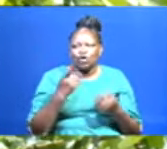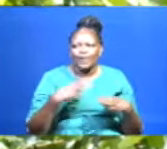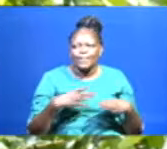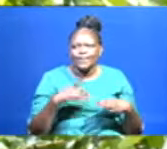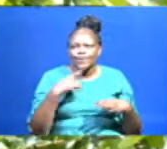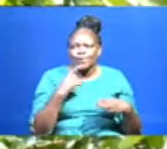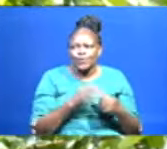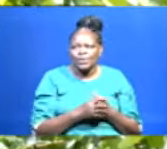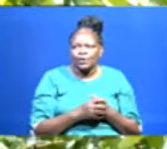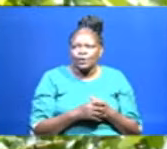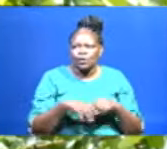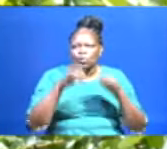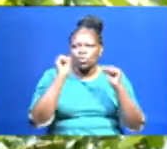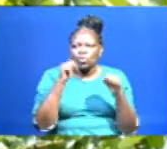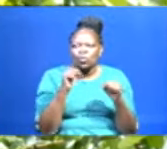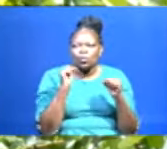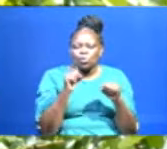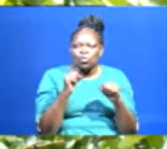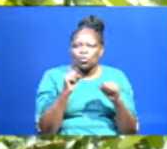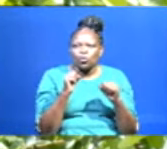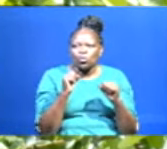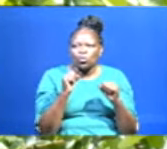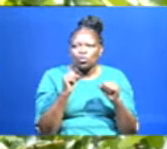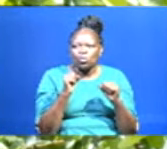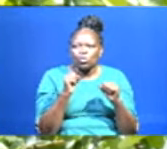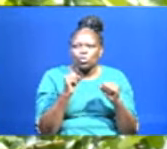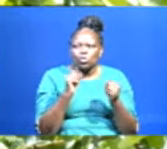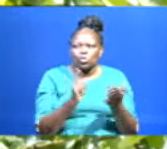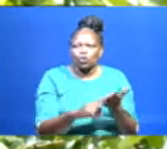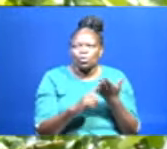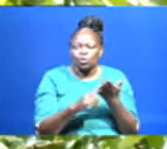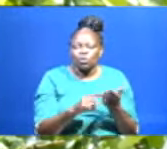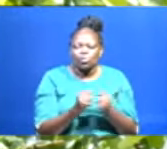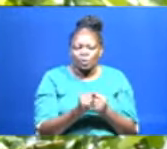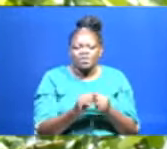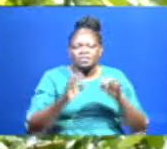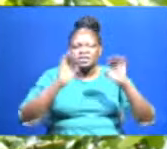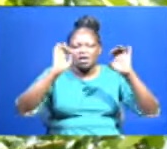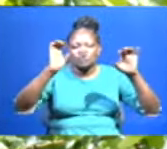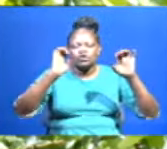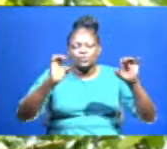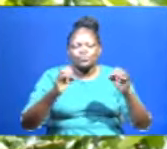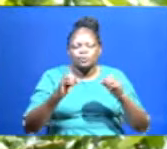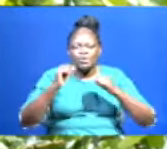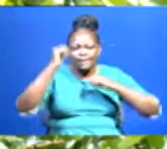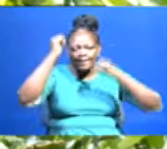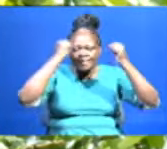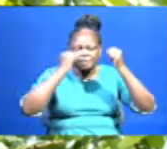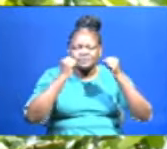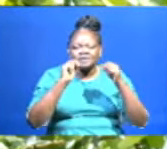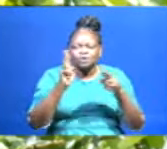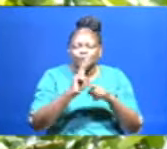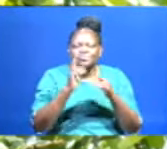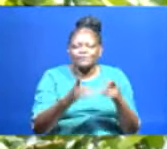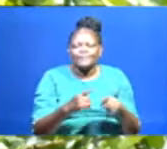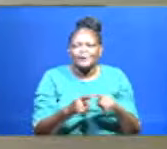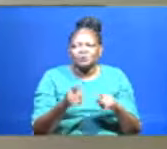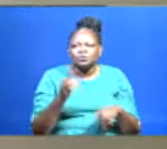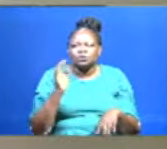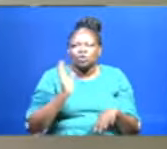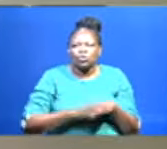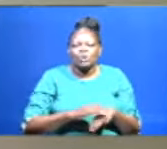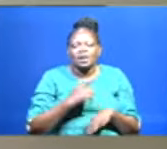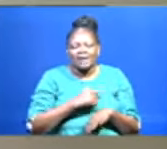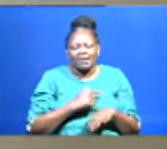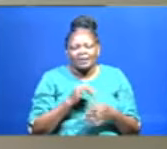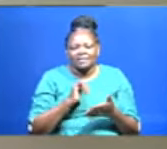could actually negotiate with the Ethiopians were the military observers. Fortunately enough, in that particular